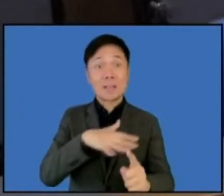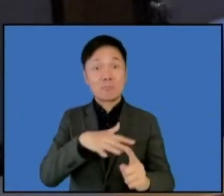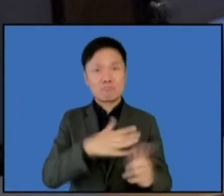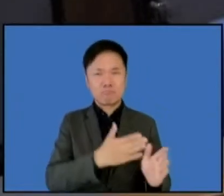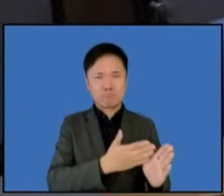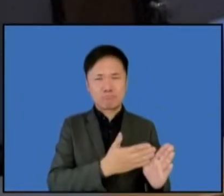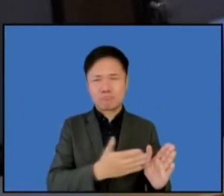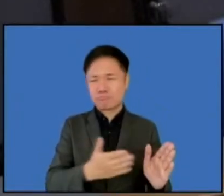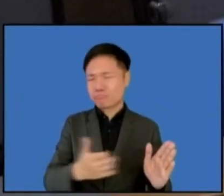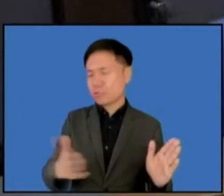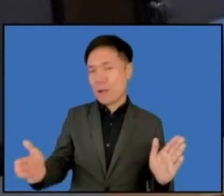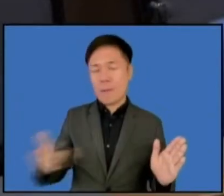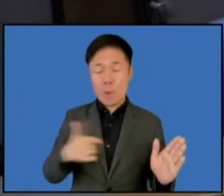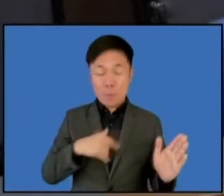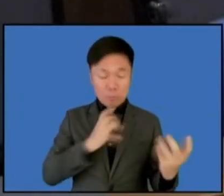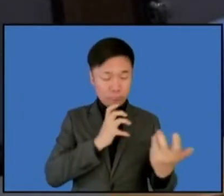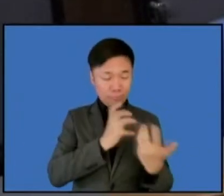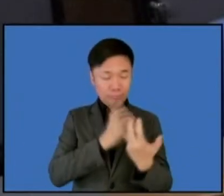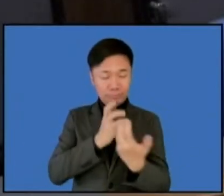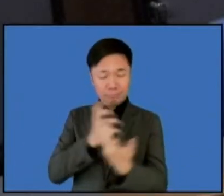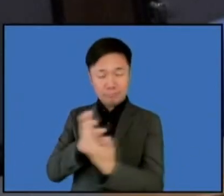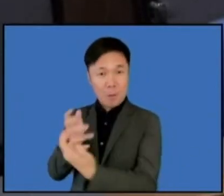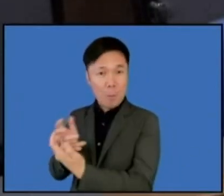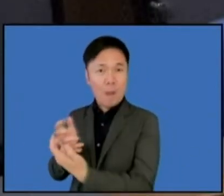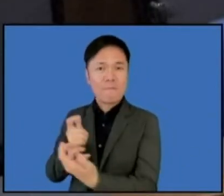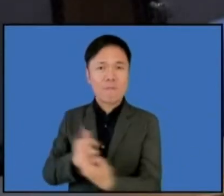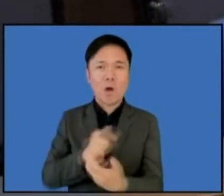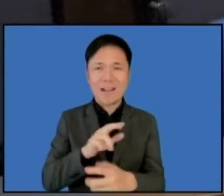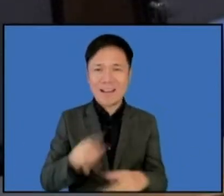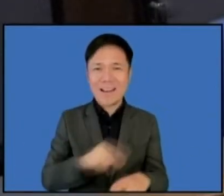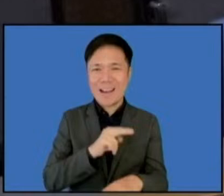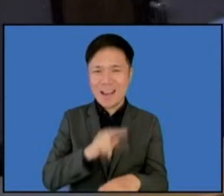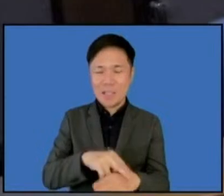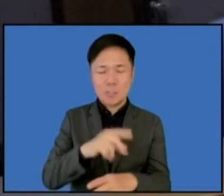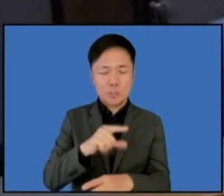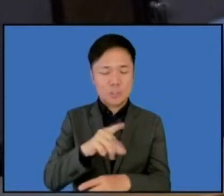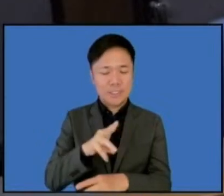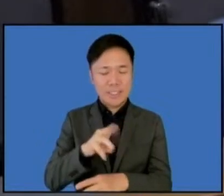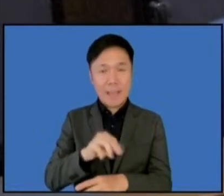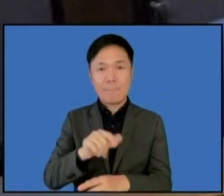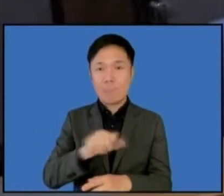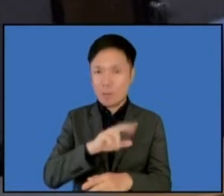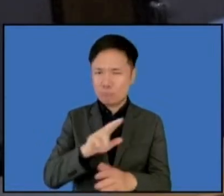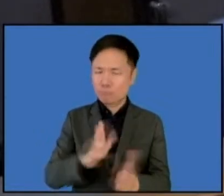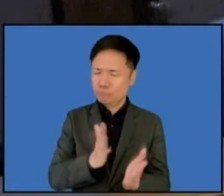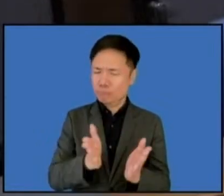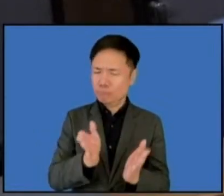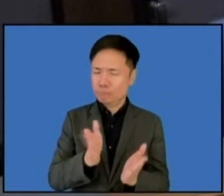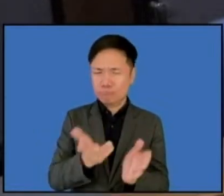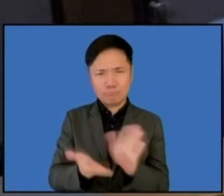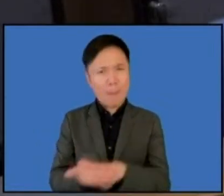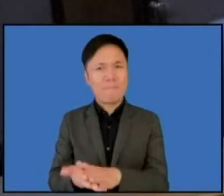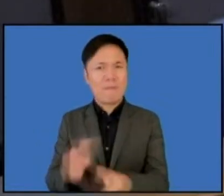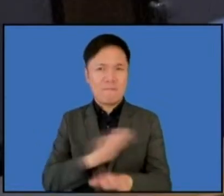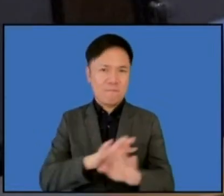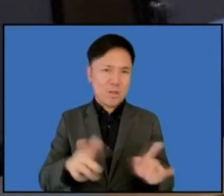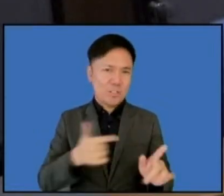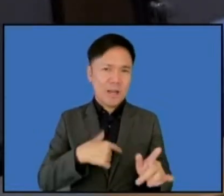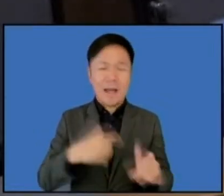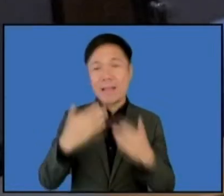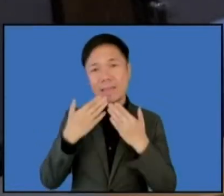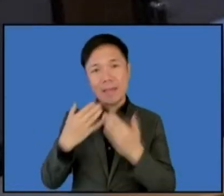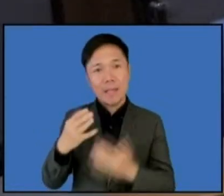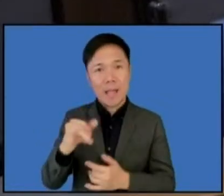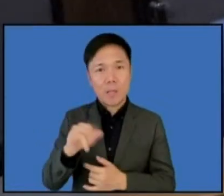implementation framework. We have found that our voices have been heard well in the document. We thank IOM for making this happen.